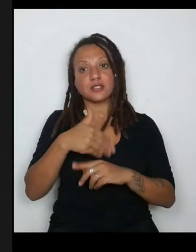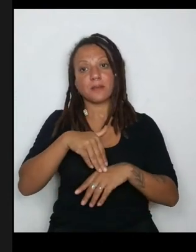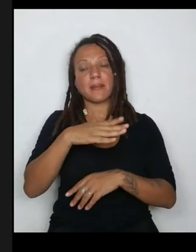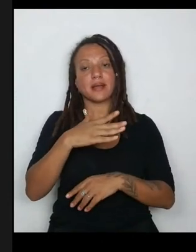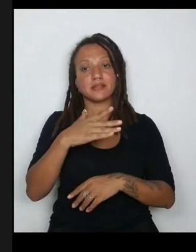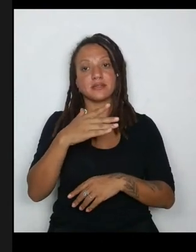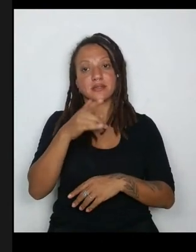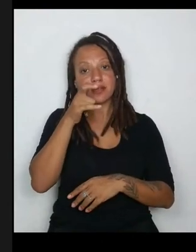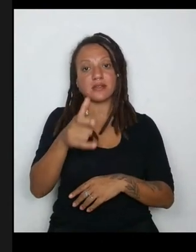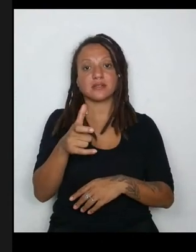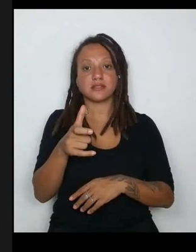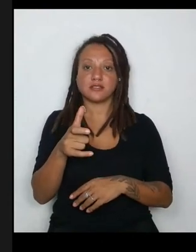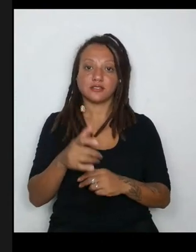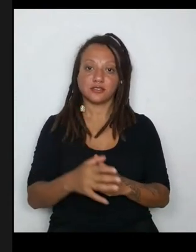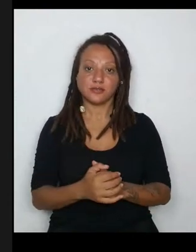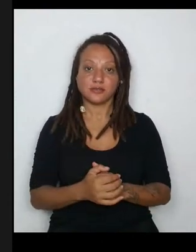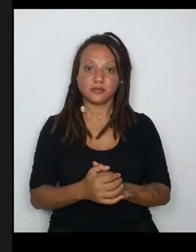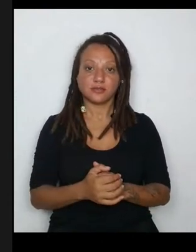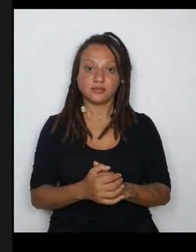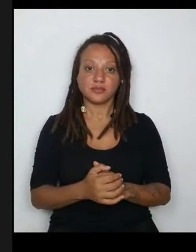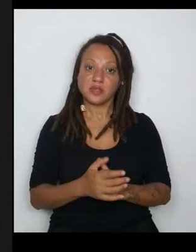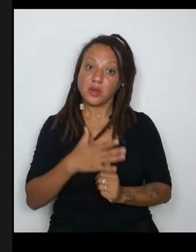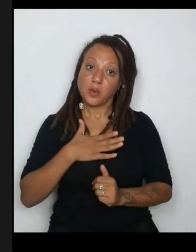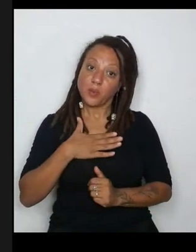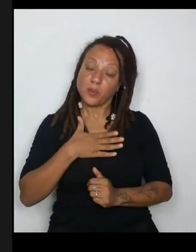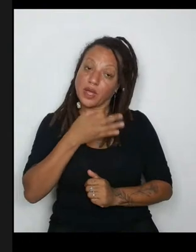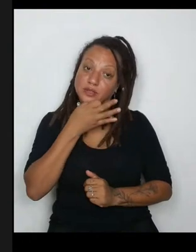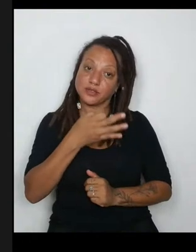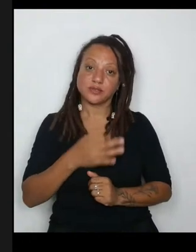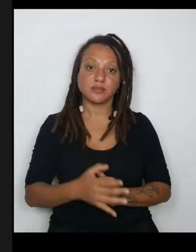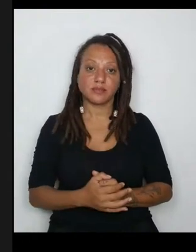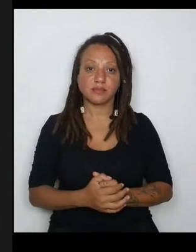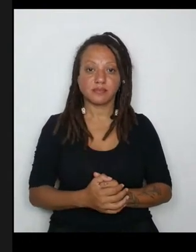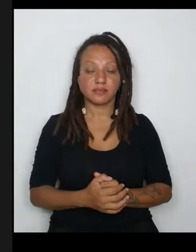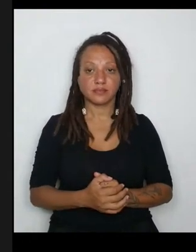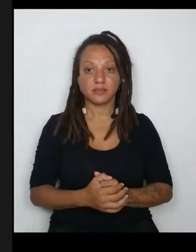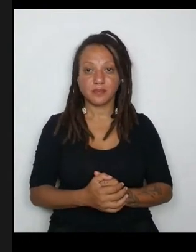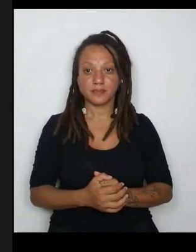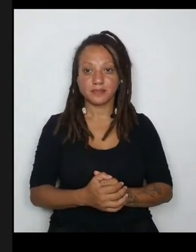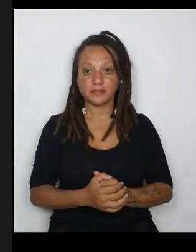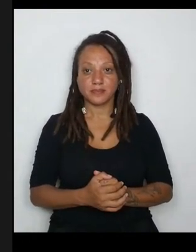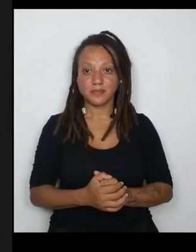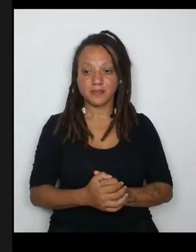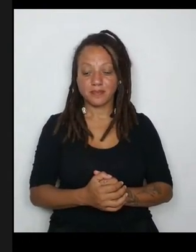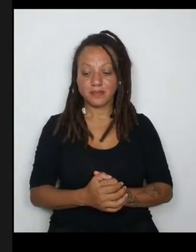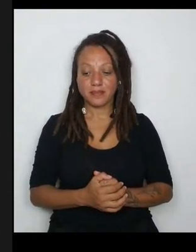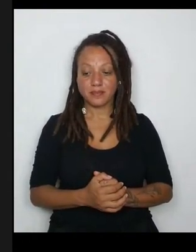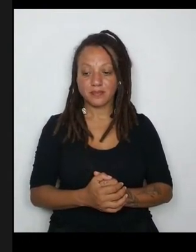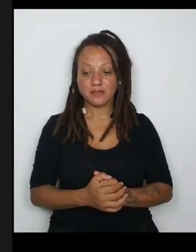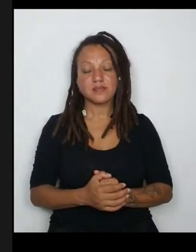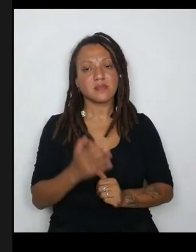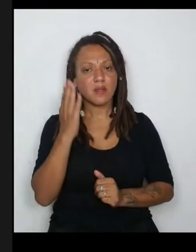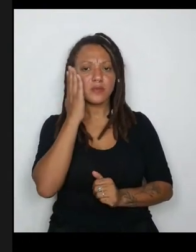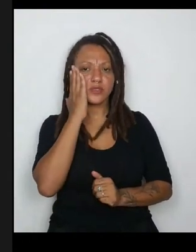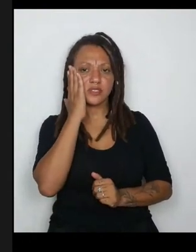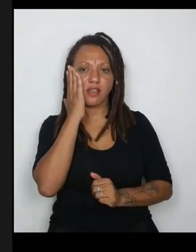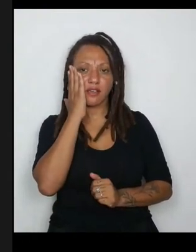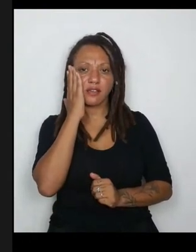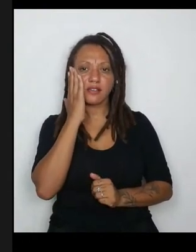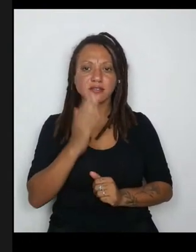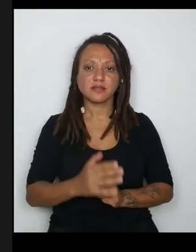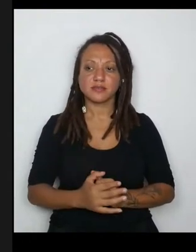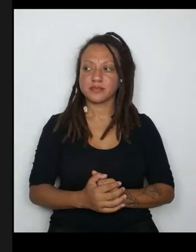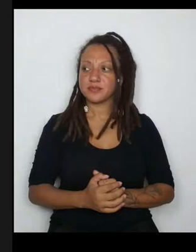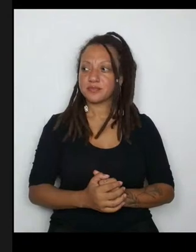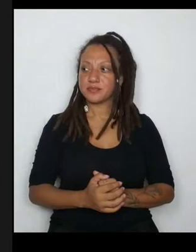with that um i think and um even though i know that that there would be a lot of criticism of tillam for that for